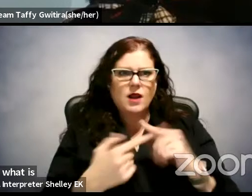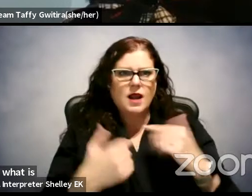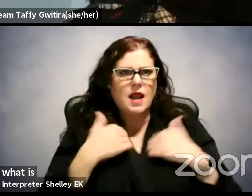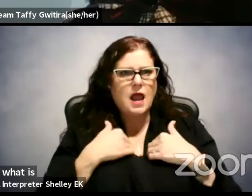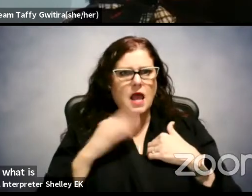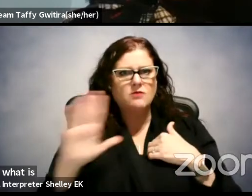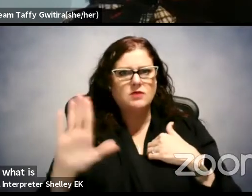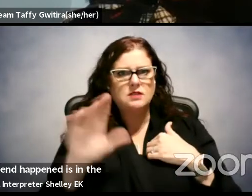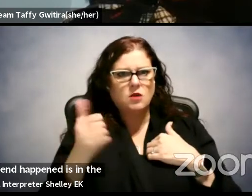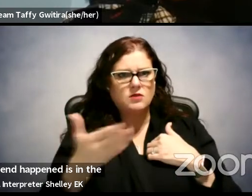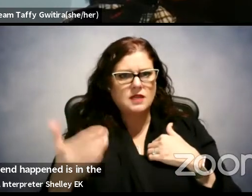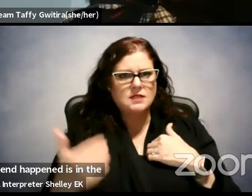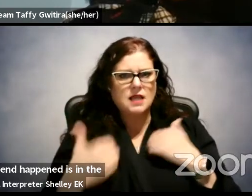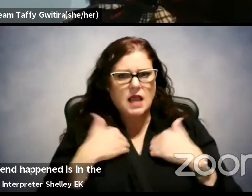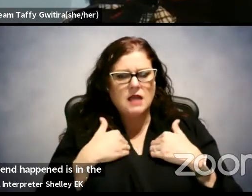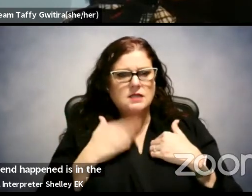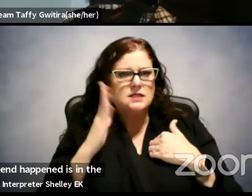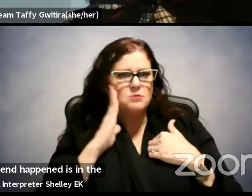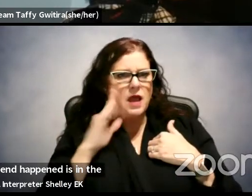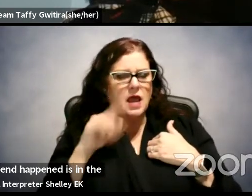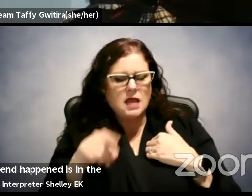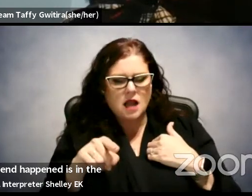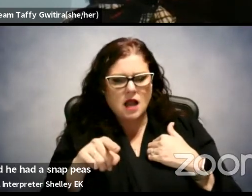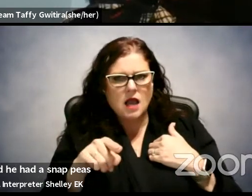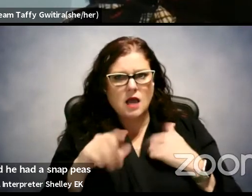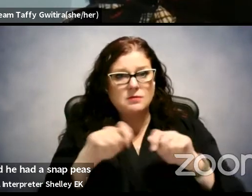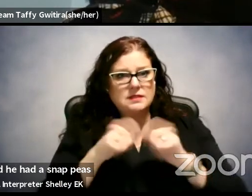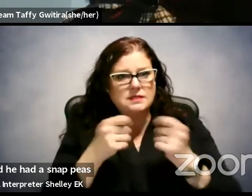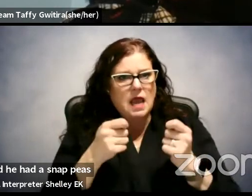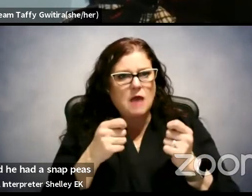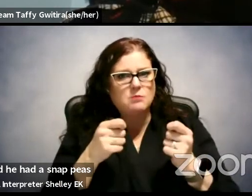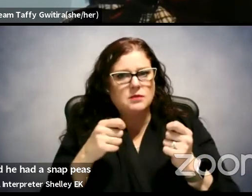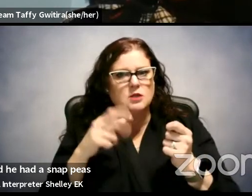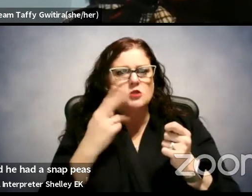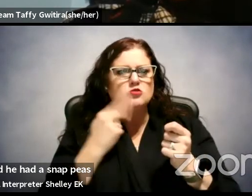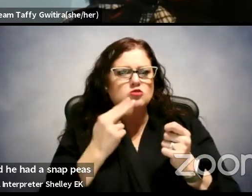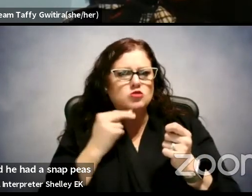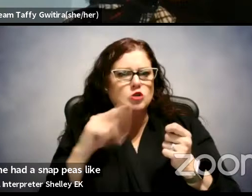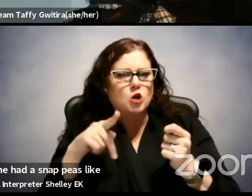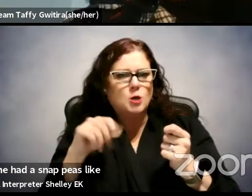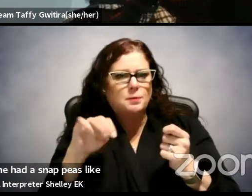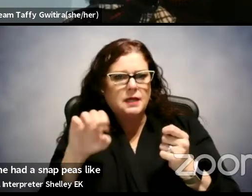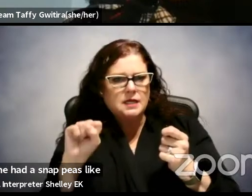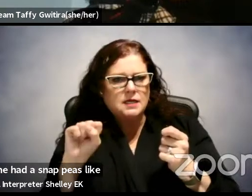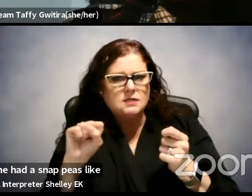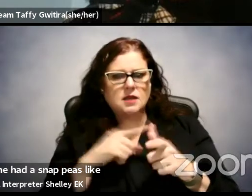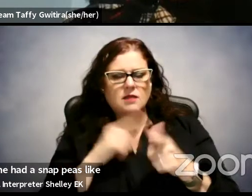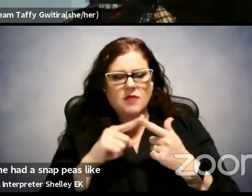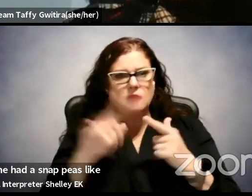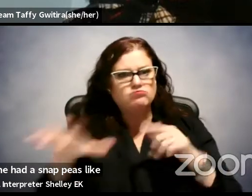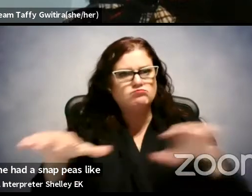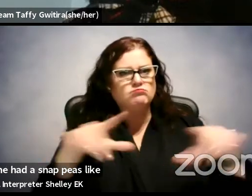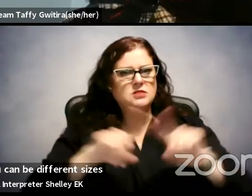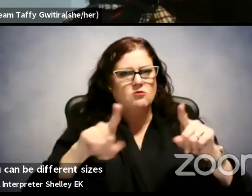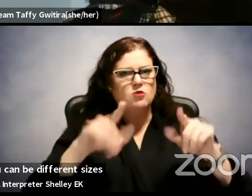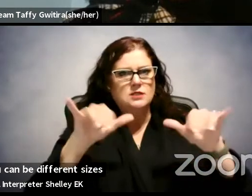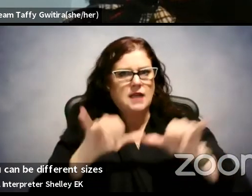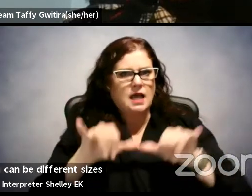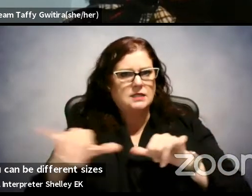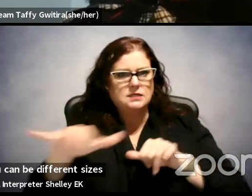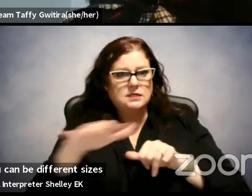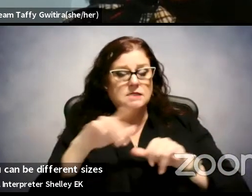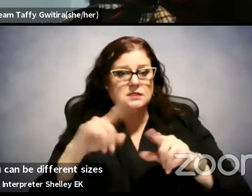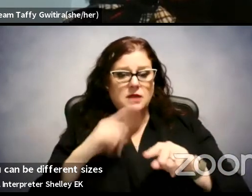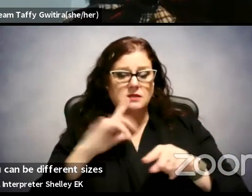in the other thing he had in his bed? He had snap peas, like sugar peas, right? And then you have, and the beds can be different sizes depending on